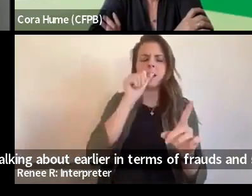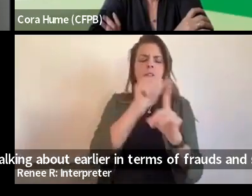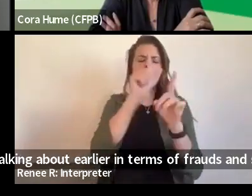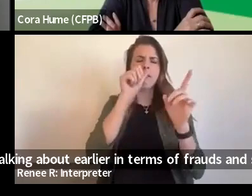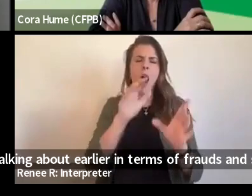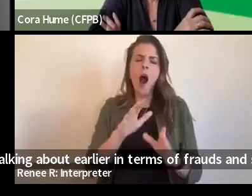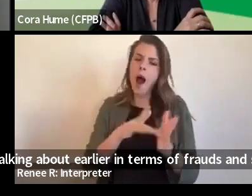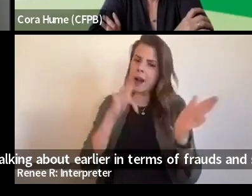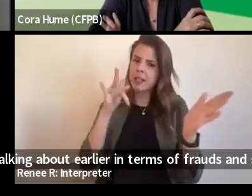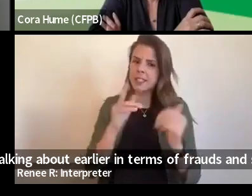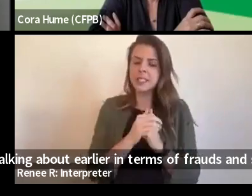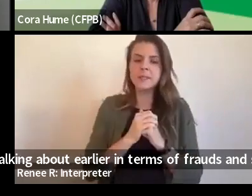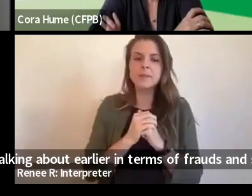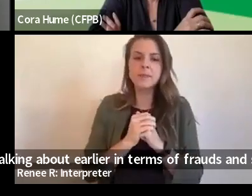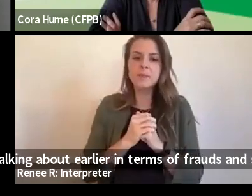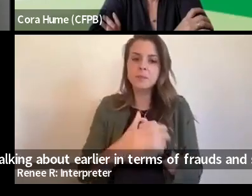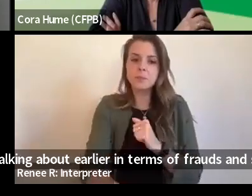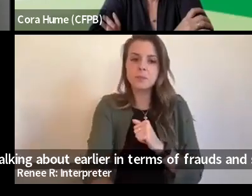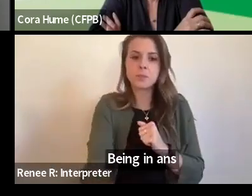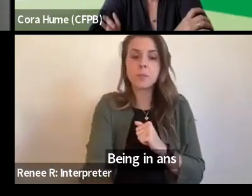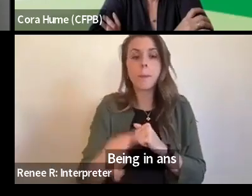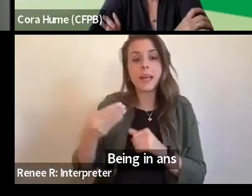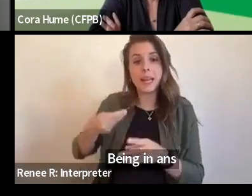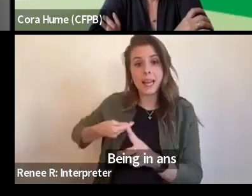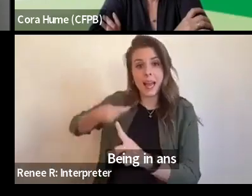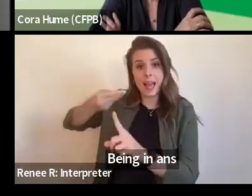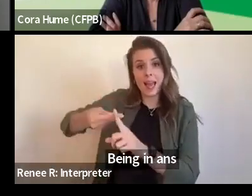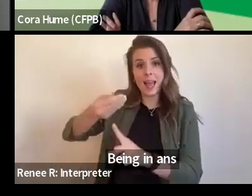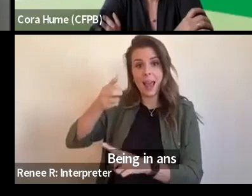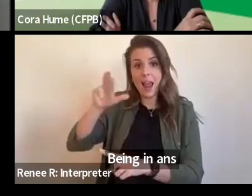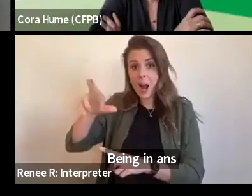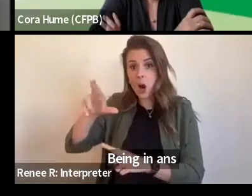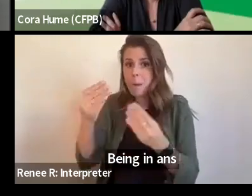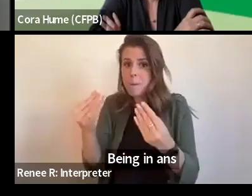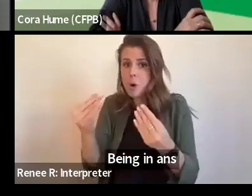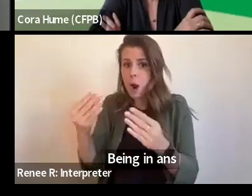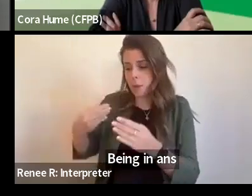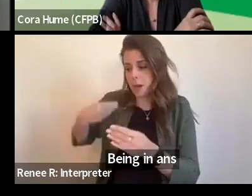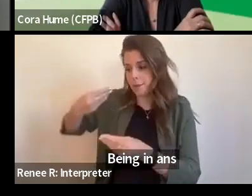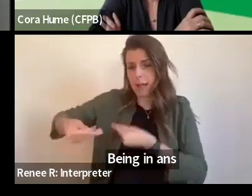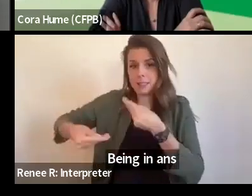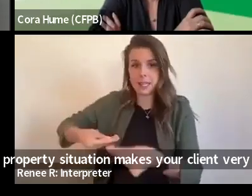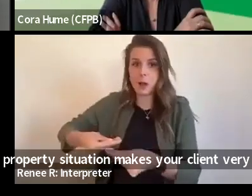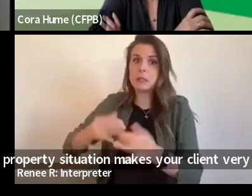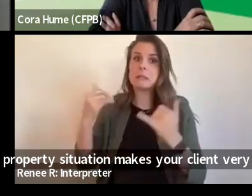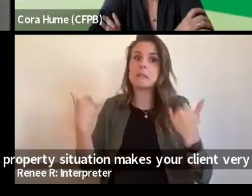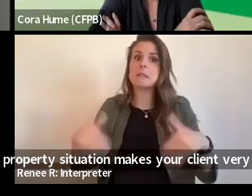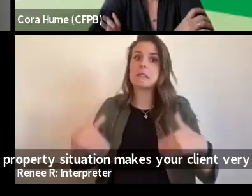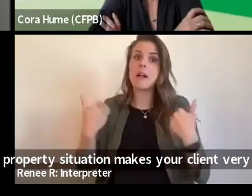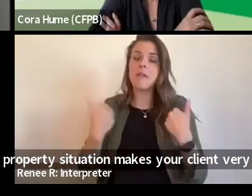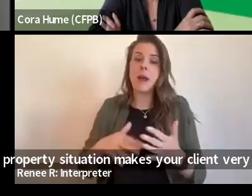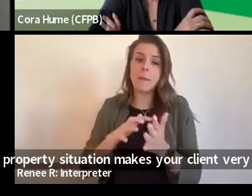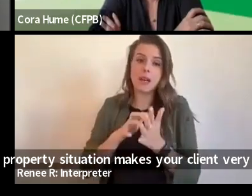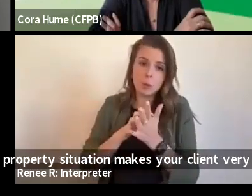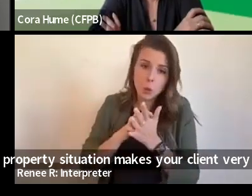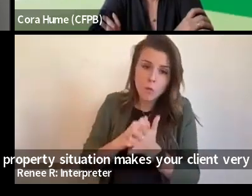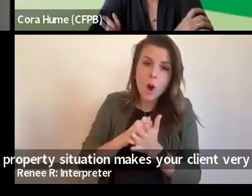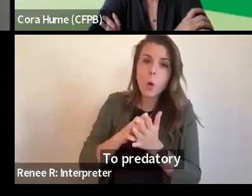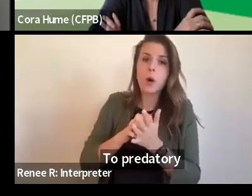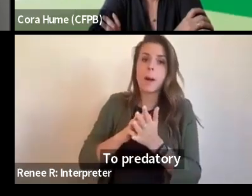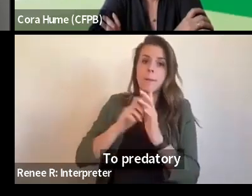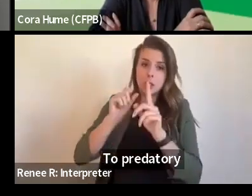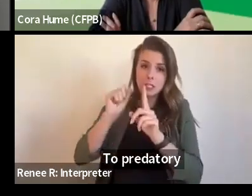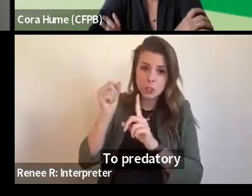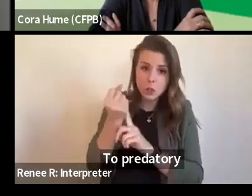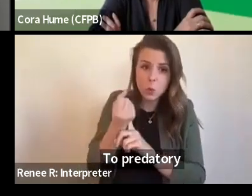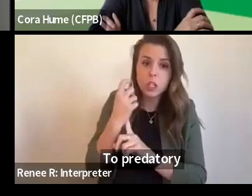property situation makes your client very vulnerable to predatory investors. Those investors will